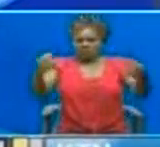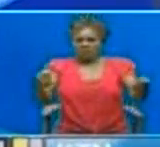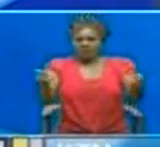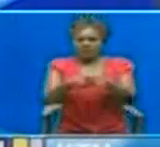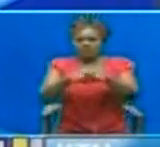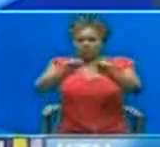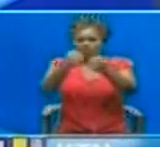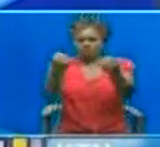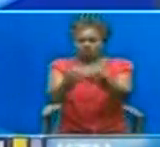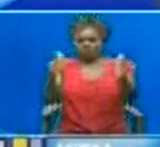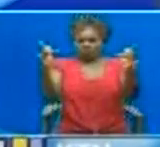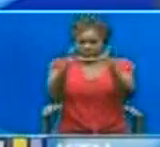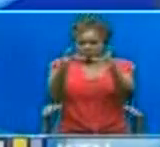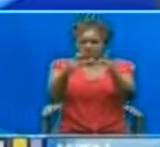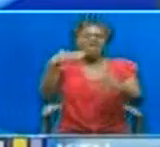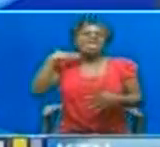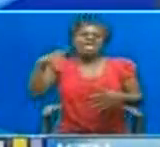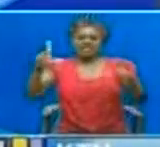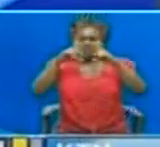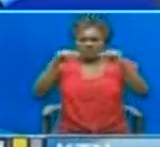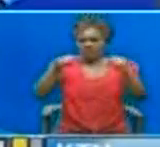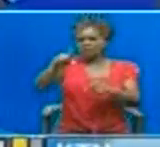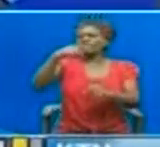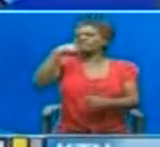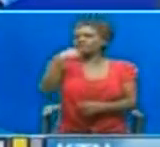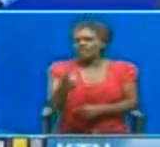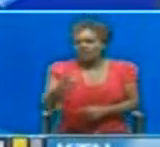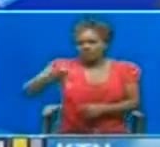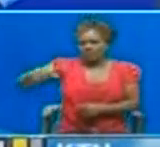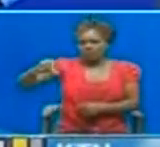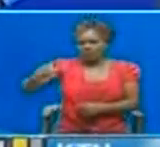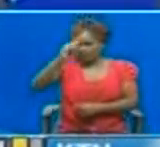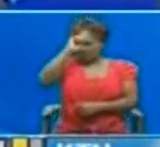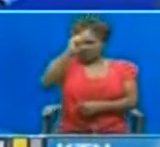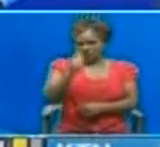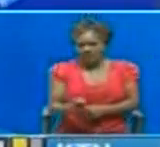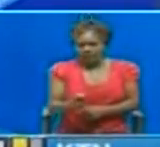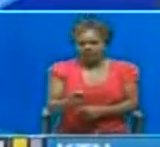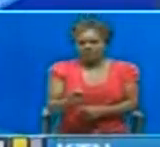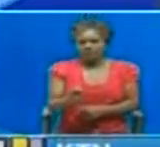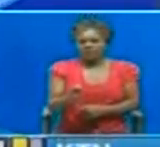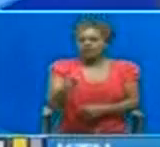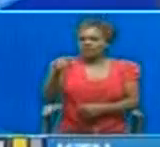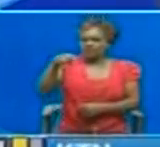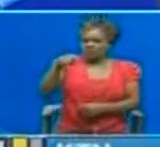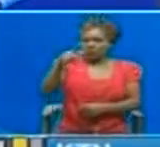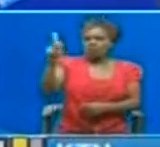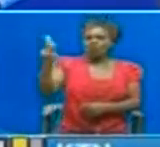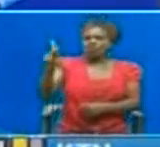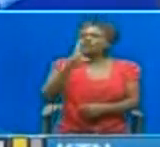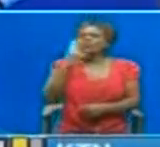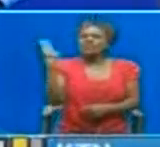personal social media accounts of a hate speech remarks he made. Milimani Senior Principal Magistrate Enoch Cherono says Kuria